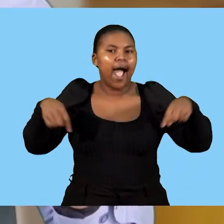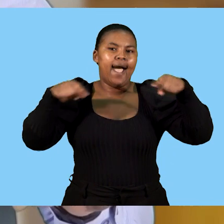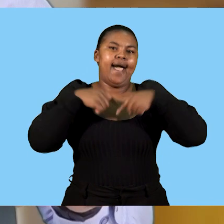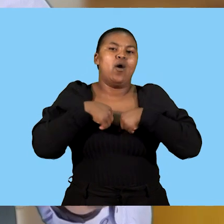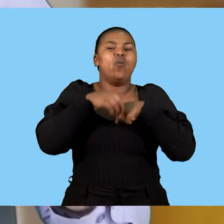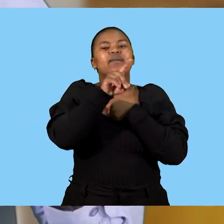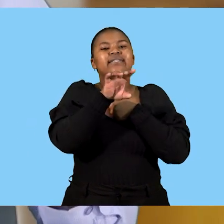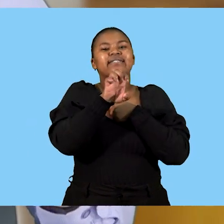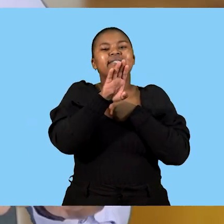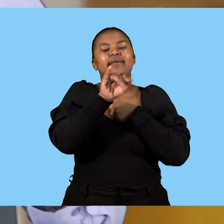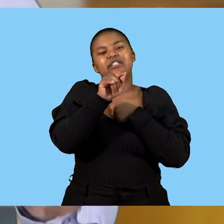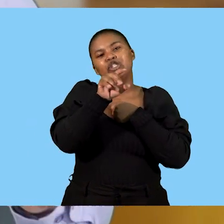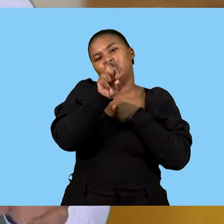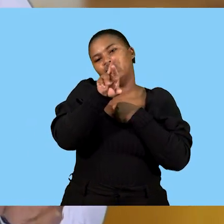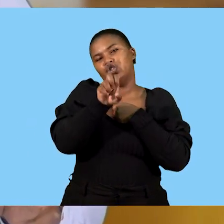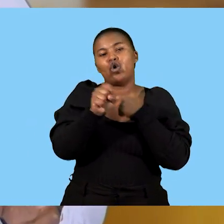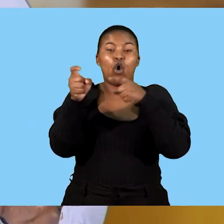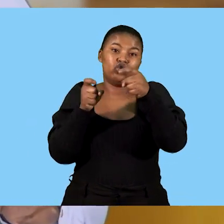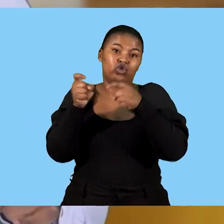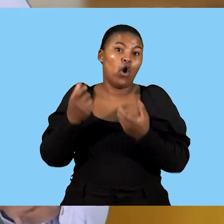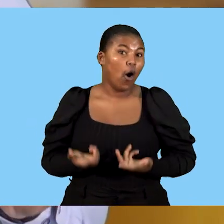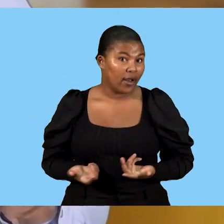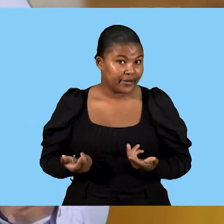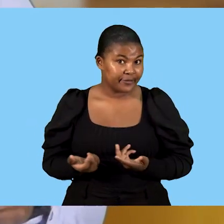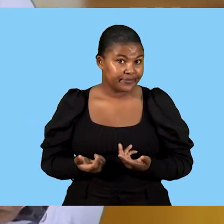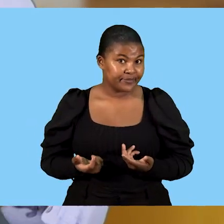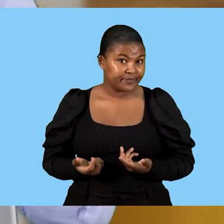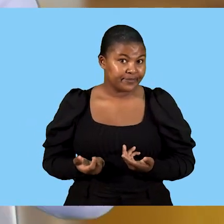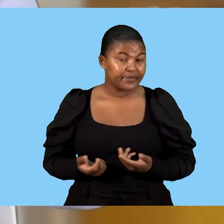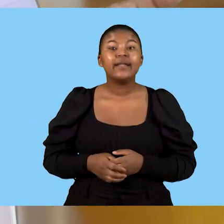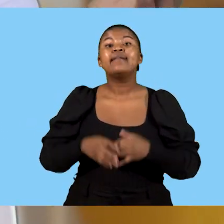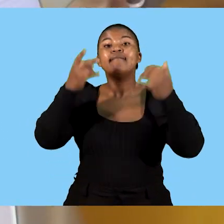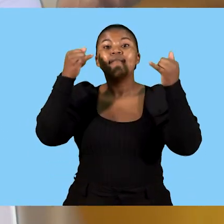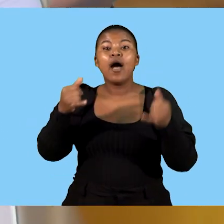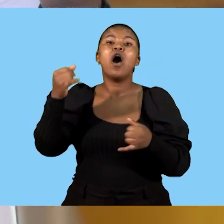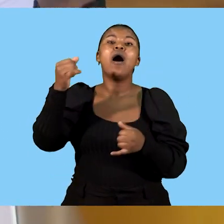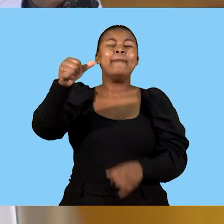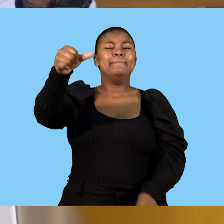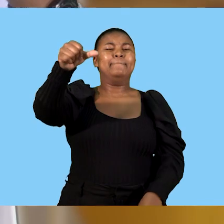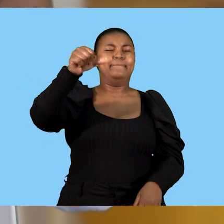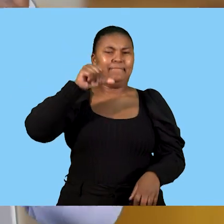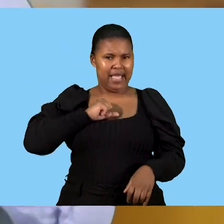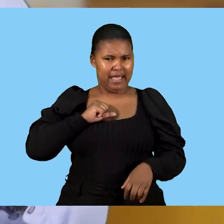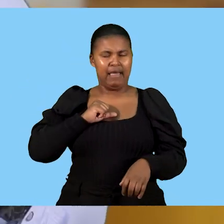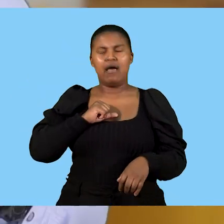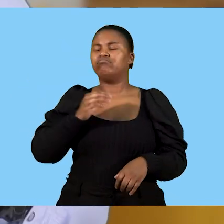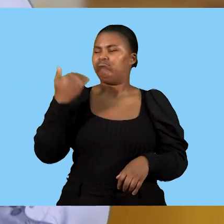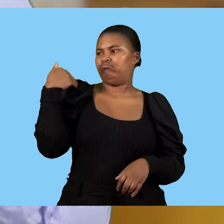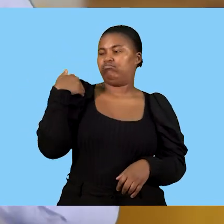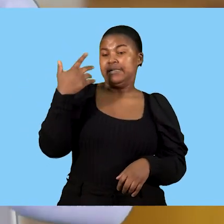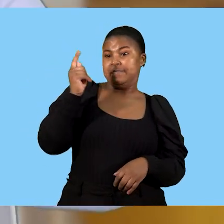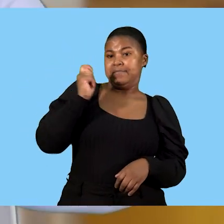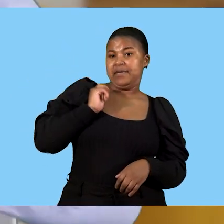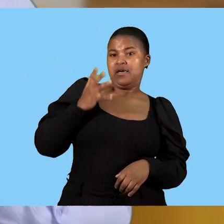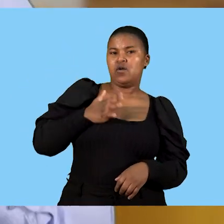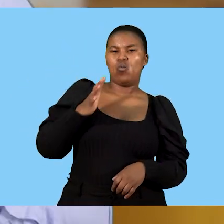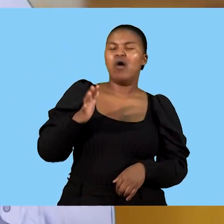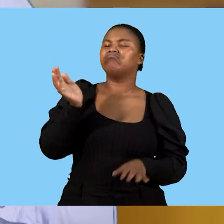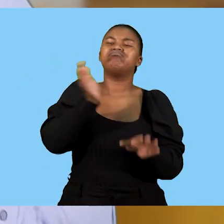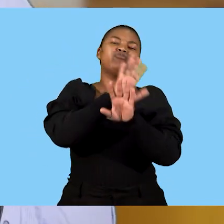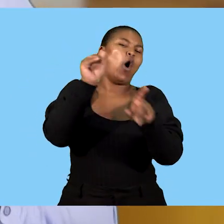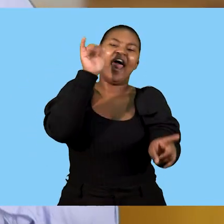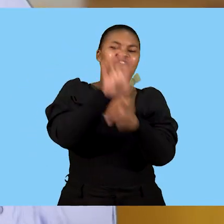our debtors control amount. So when he is then coming to pay, it can no